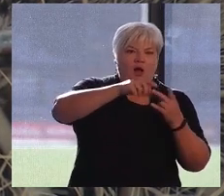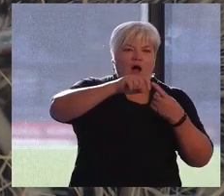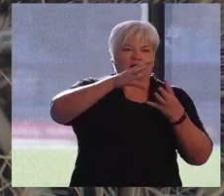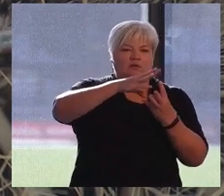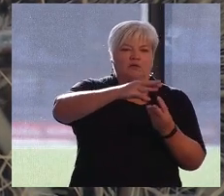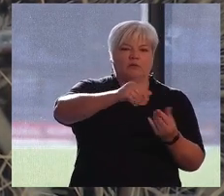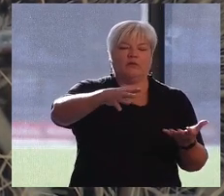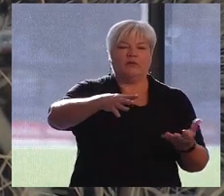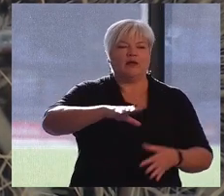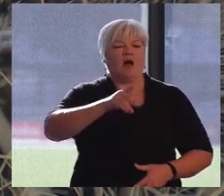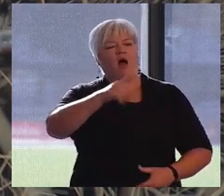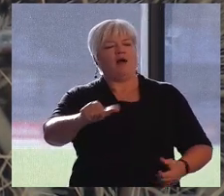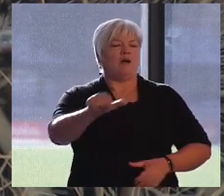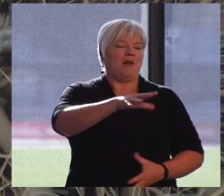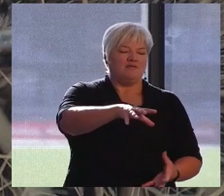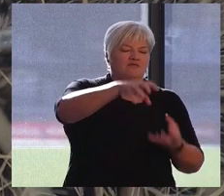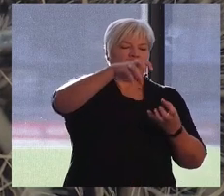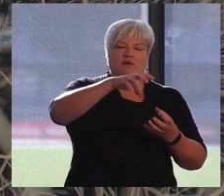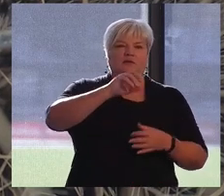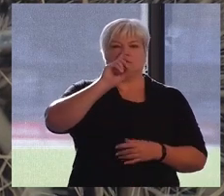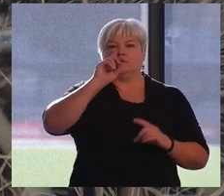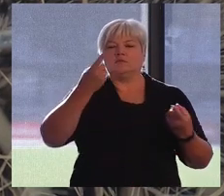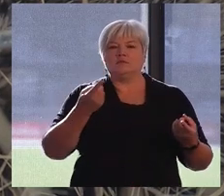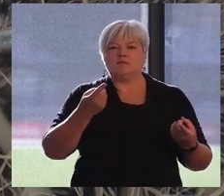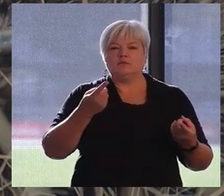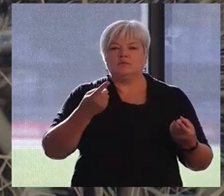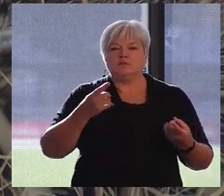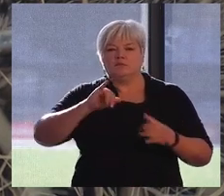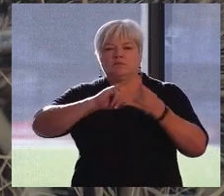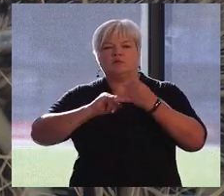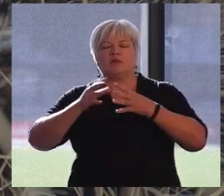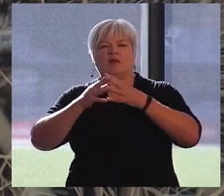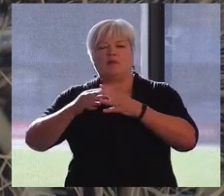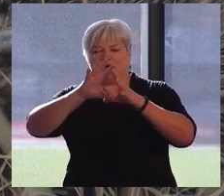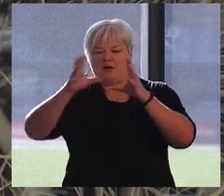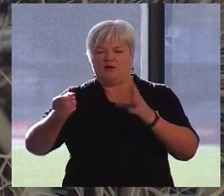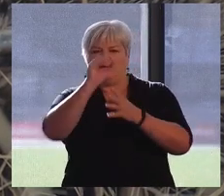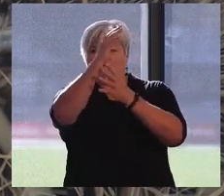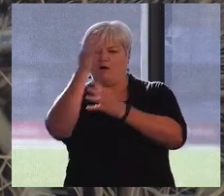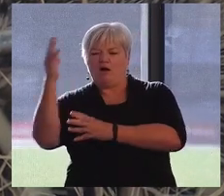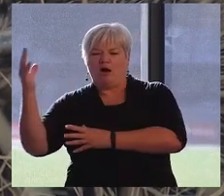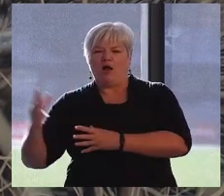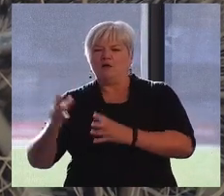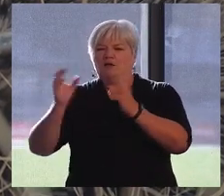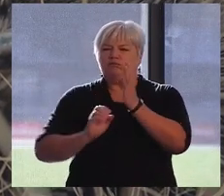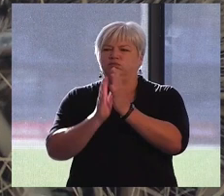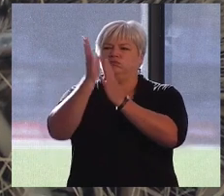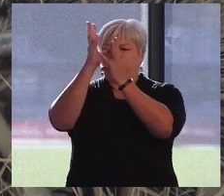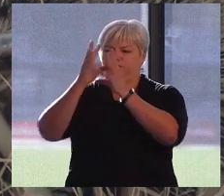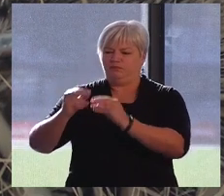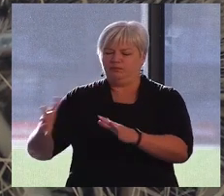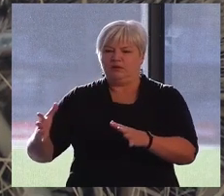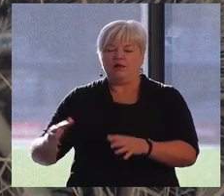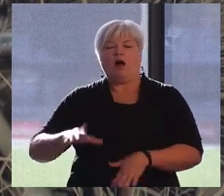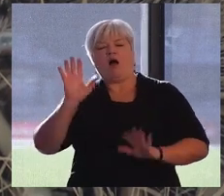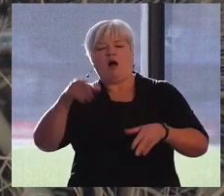the Amazon rainforest has burned, you can't put that carbon back in the atmosphere or restore that ecosystem. Once Greenland's